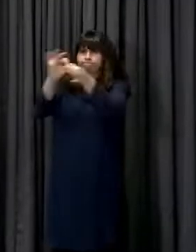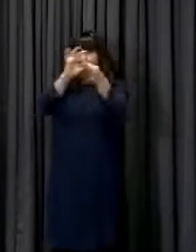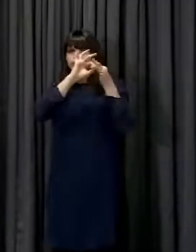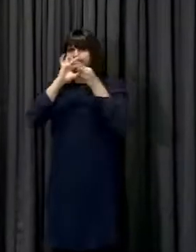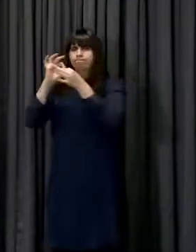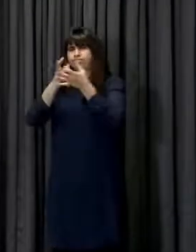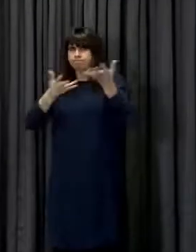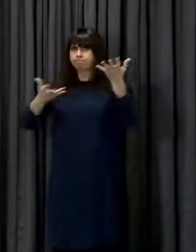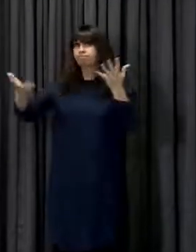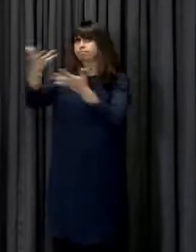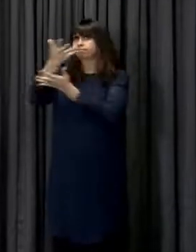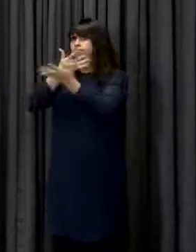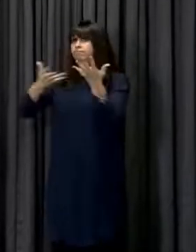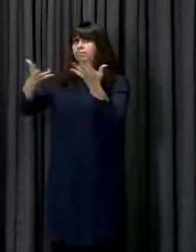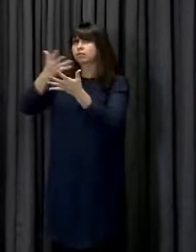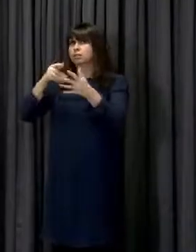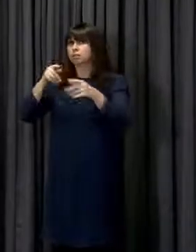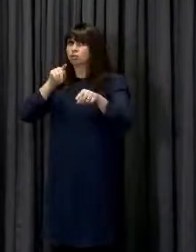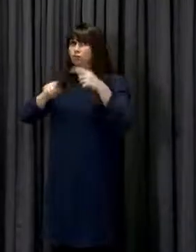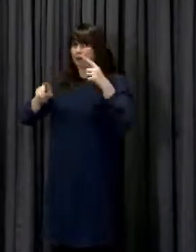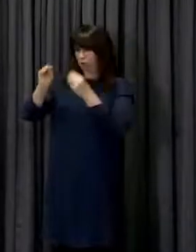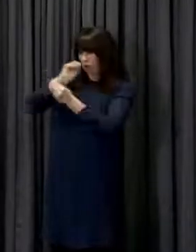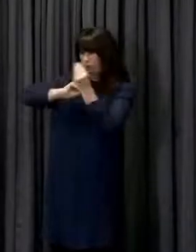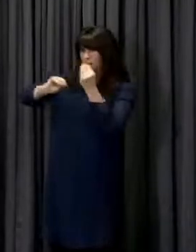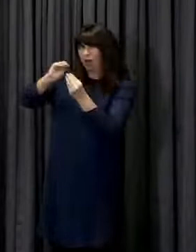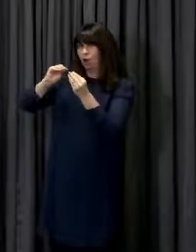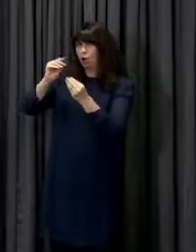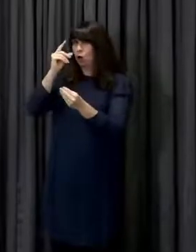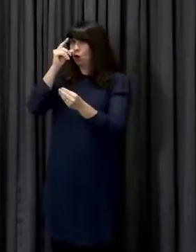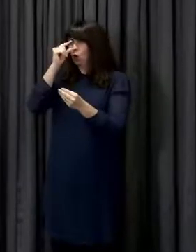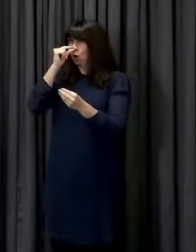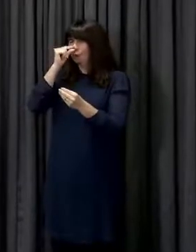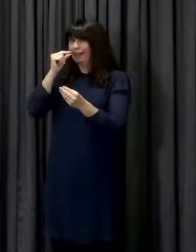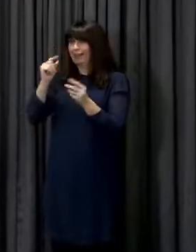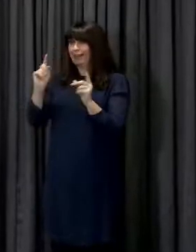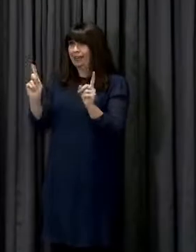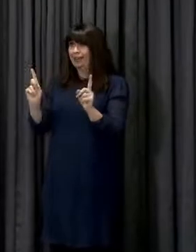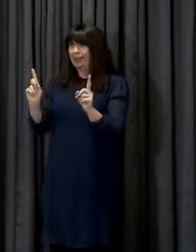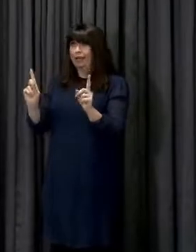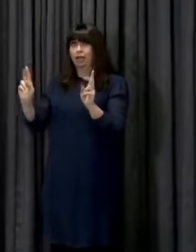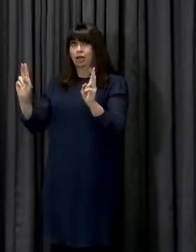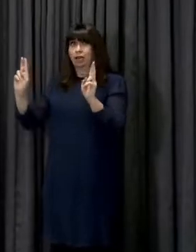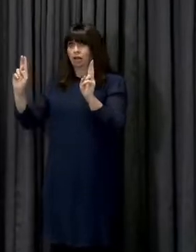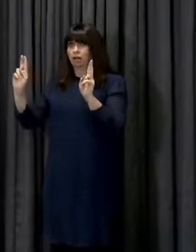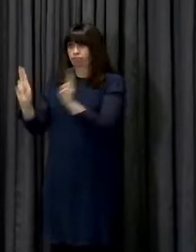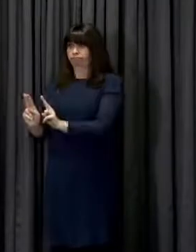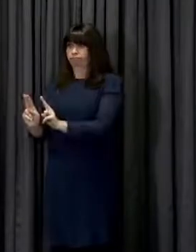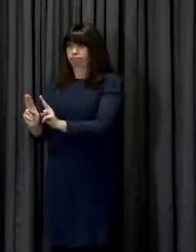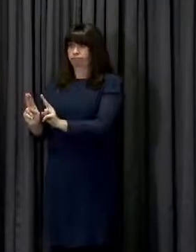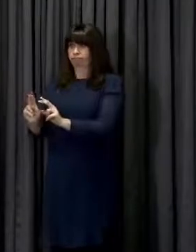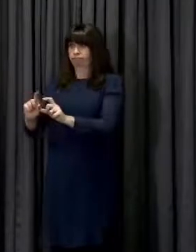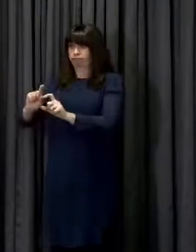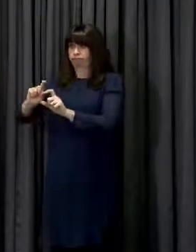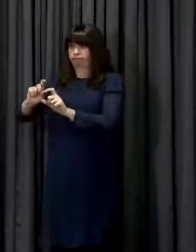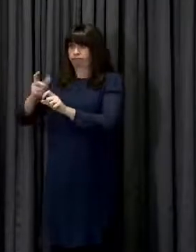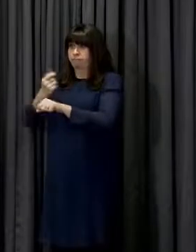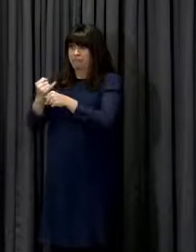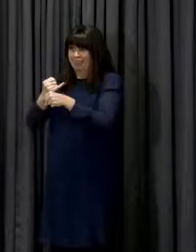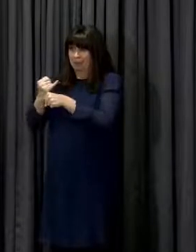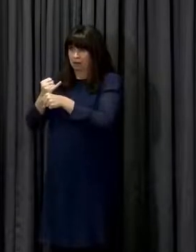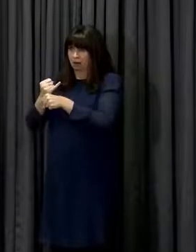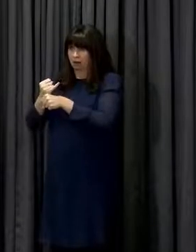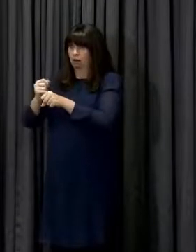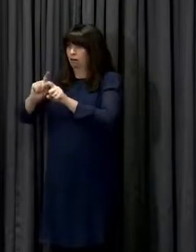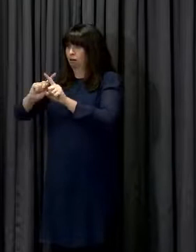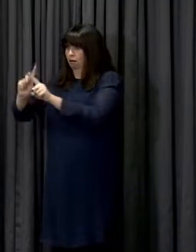in the pharmaceutical industry to try to understand where there might be shortages and to try to have alternative arrangements. But there is